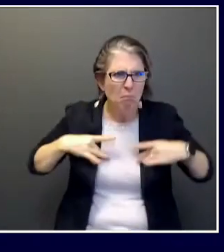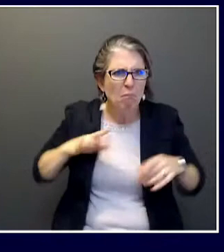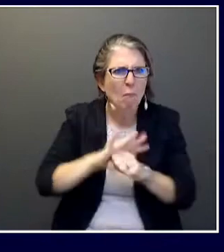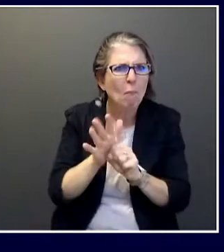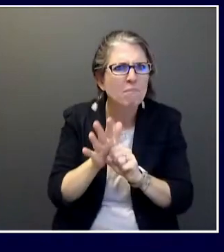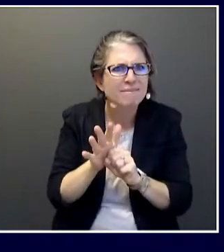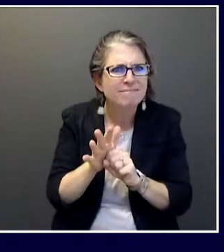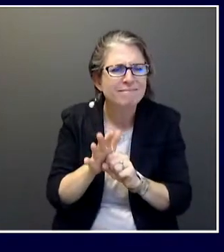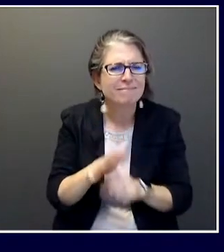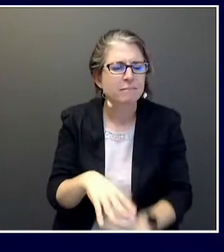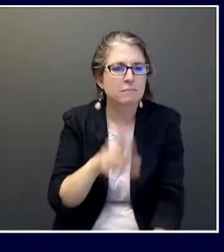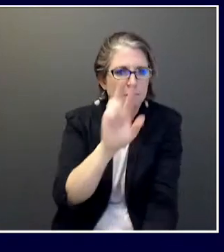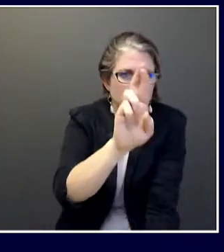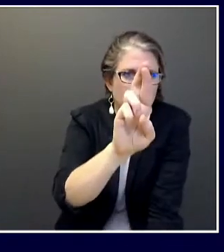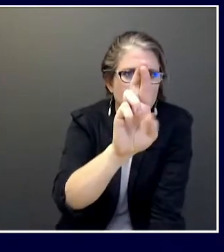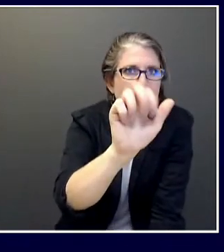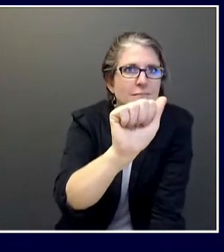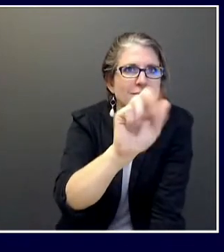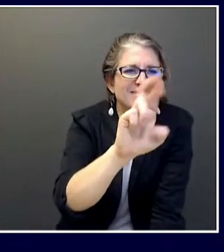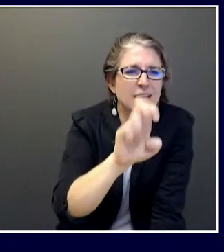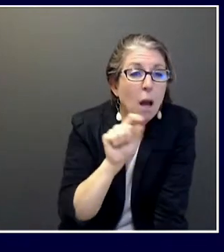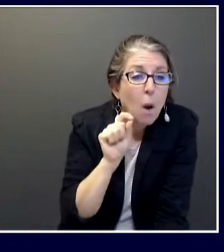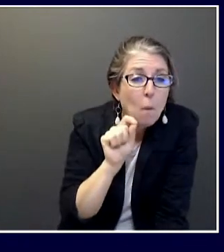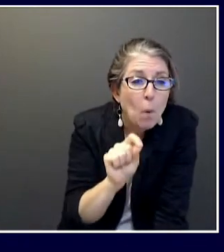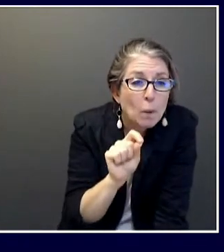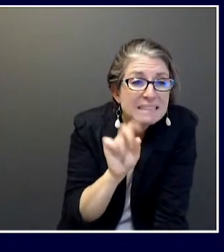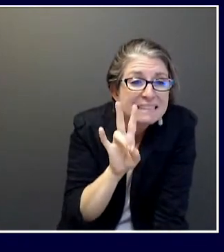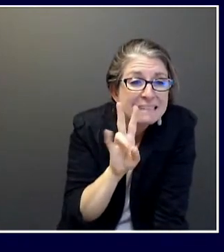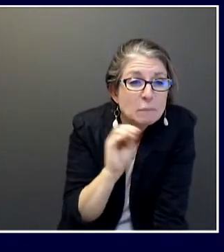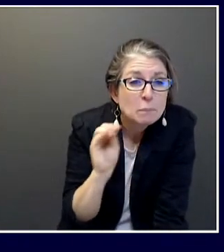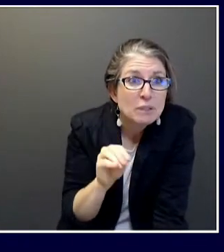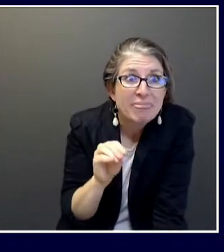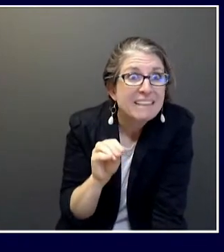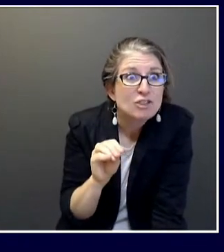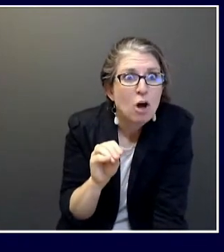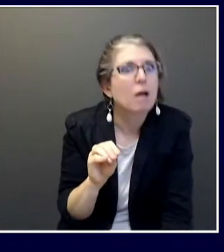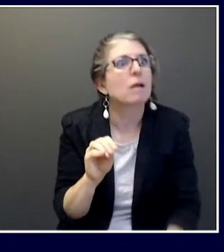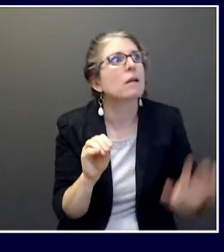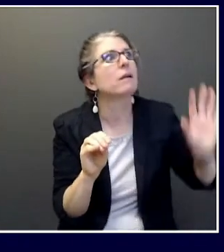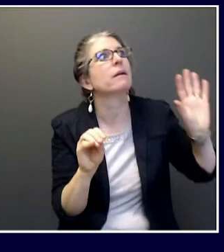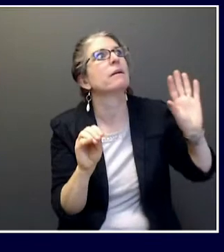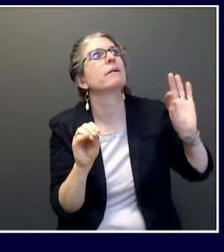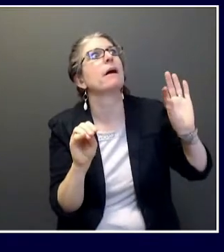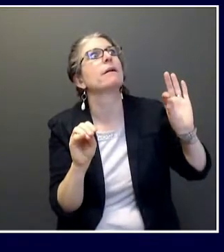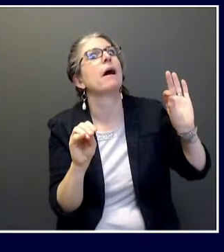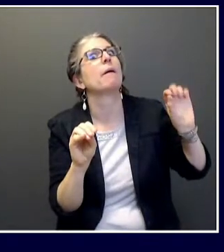few weeks ago, I mean, even within the last maybe 2 weeks, we were talking about numbers of